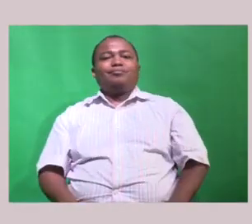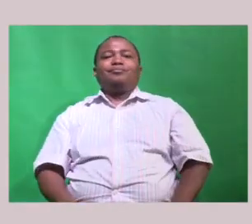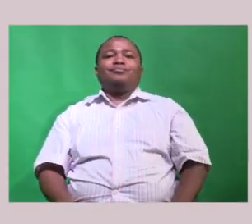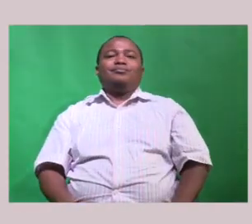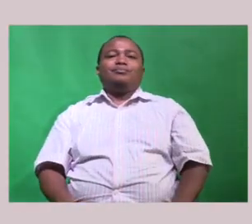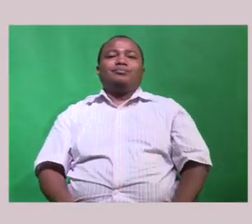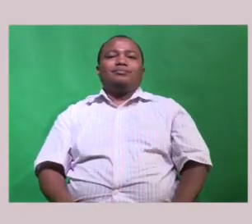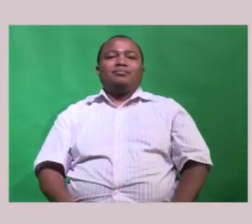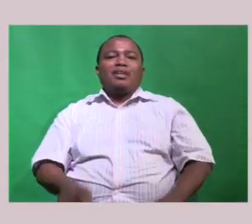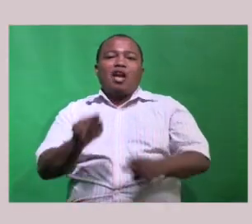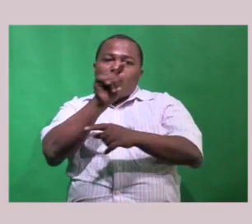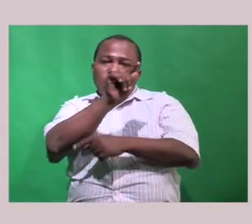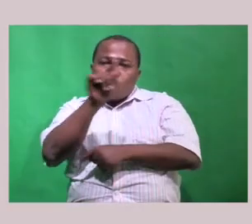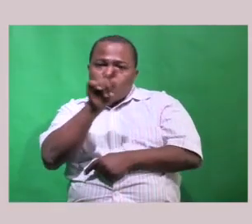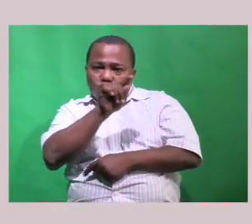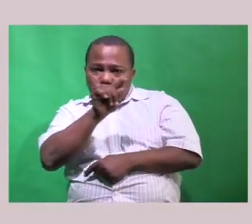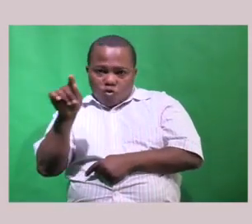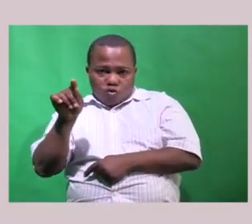You got